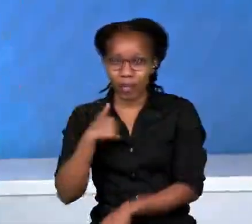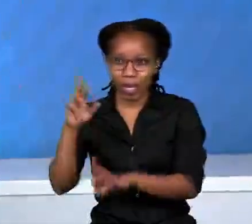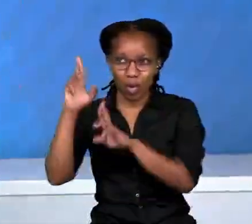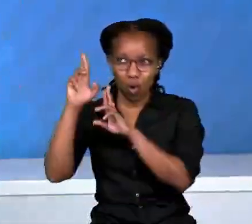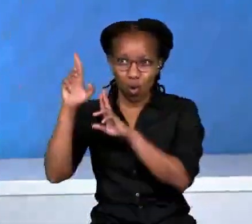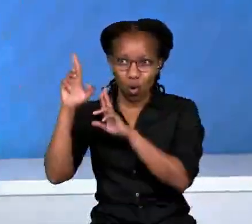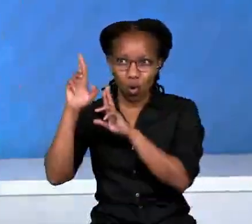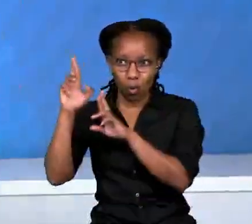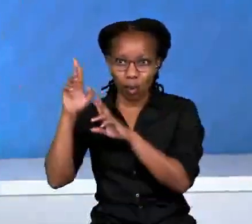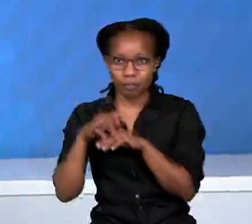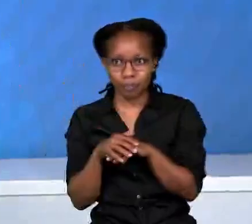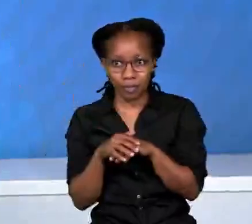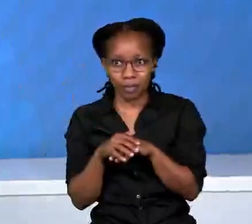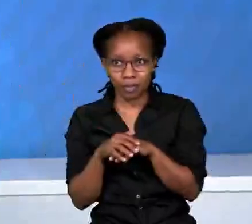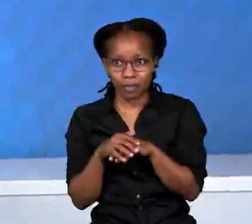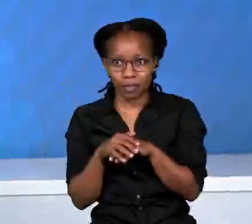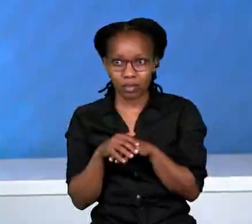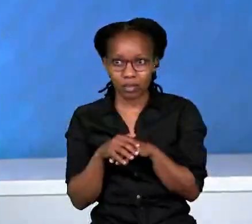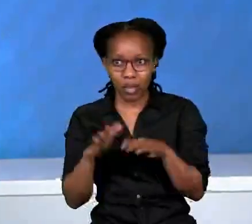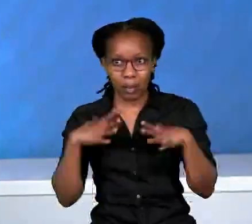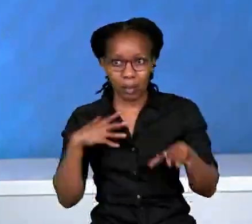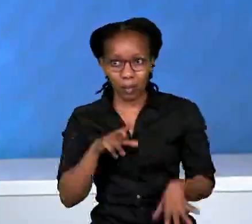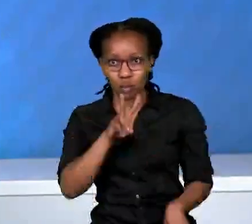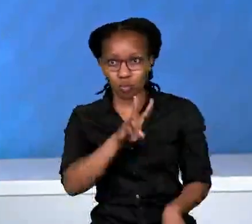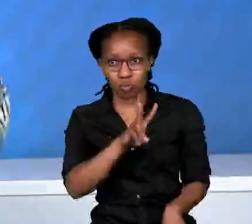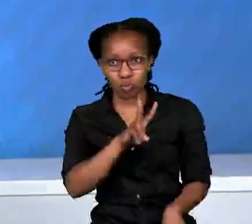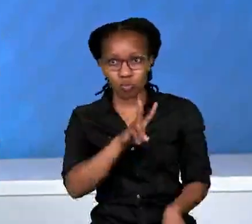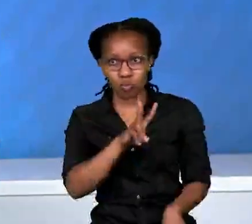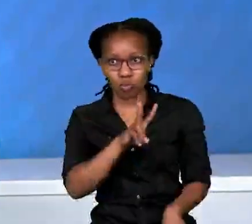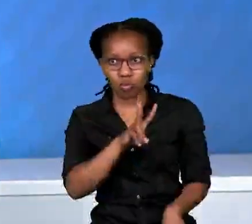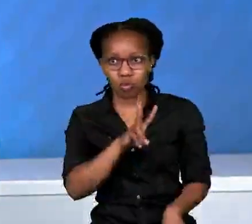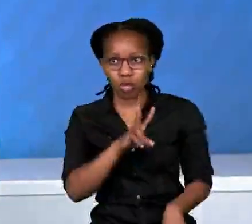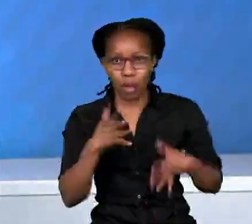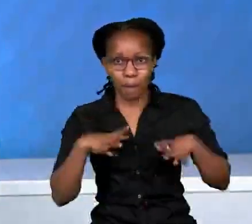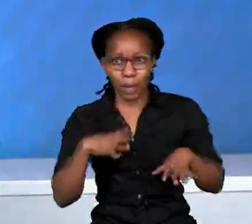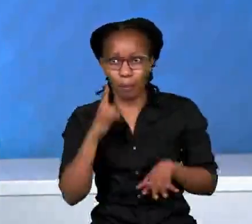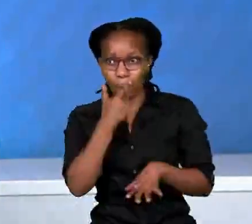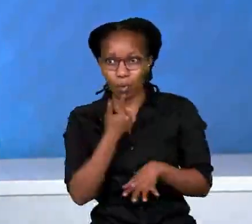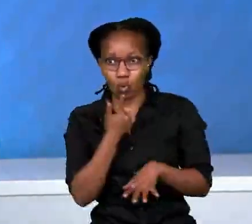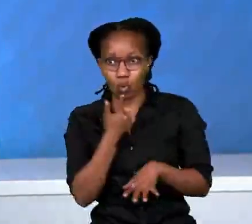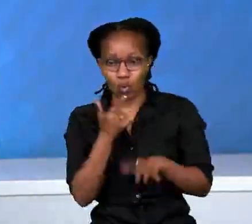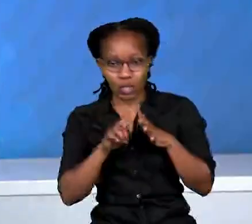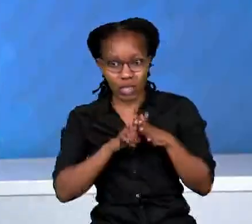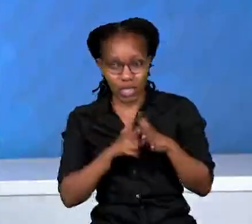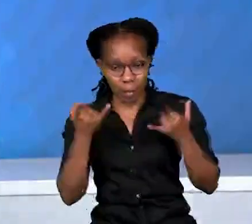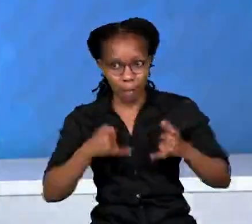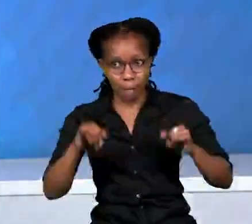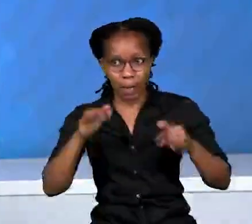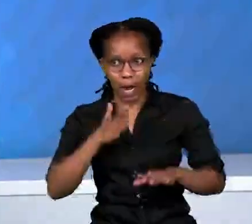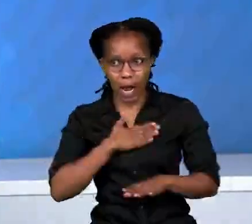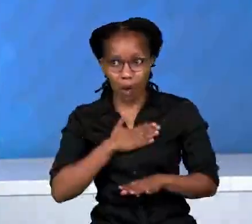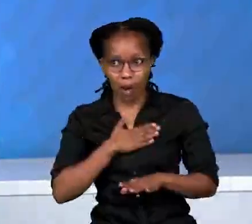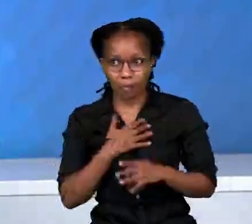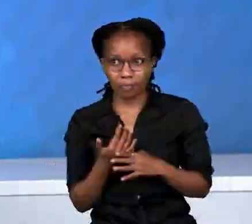not get lost to Kenyans. Yes. You brought two people, even though you didn't go for the people who really socio-engineered our democracy. But you started very